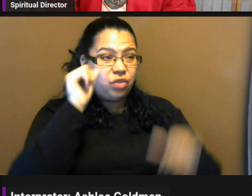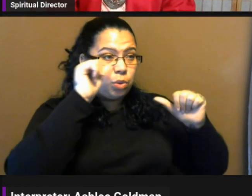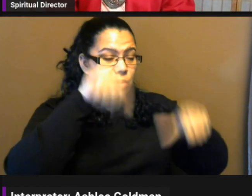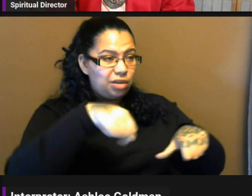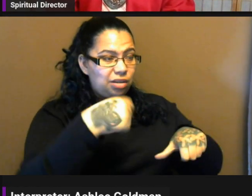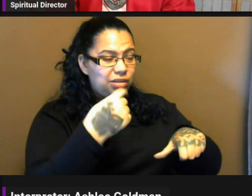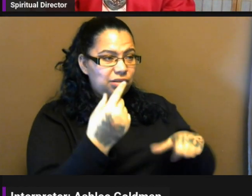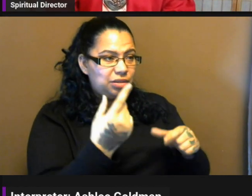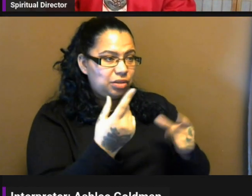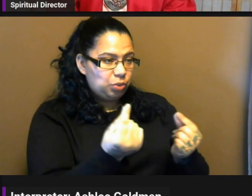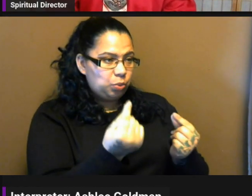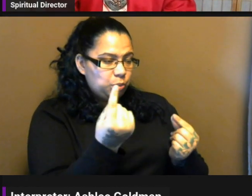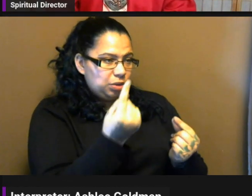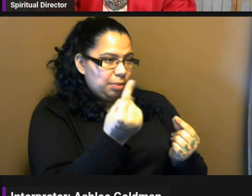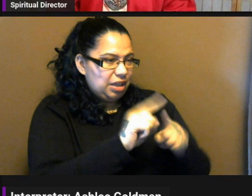done something differently.